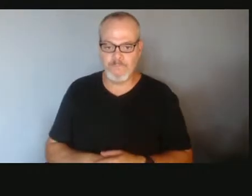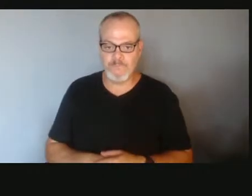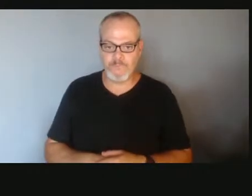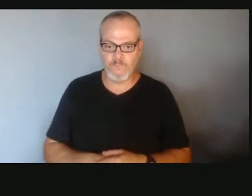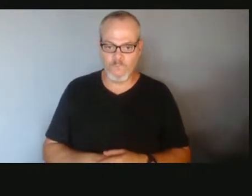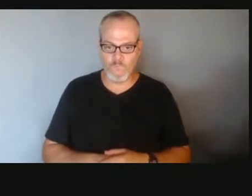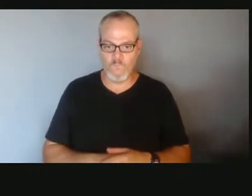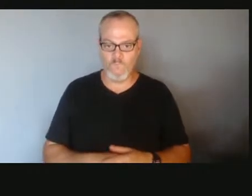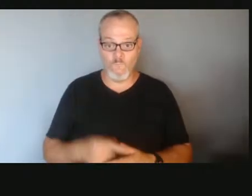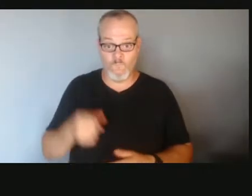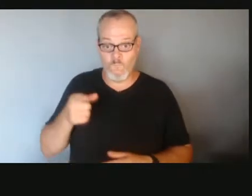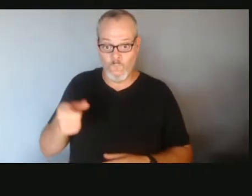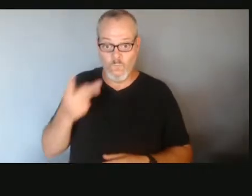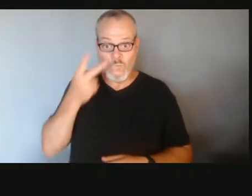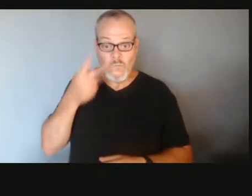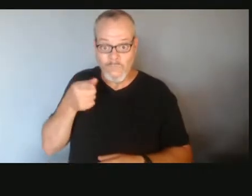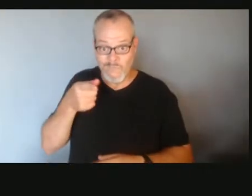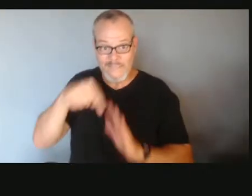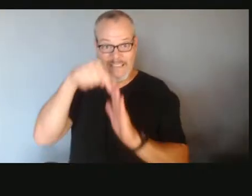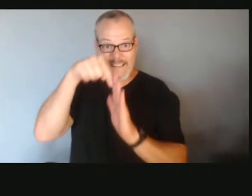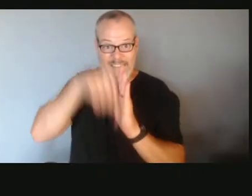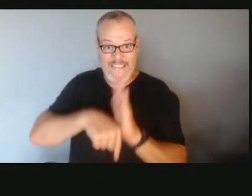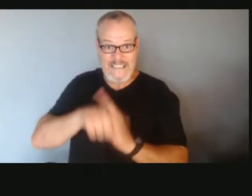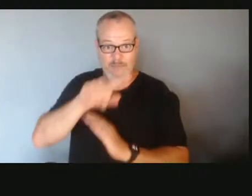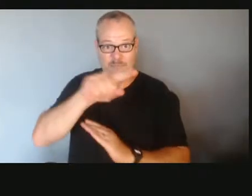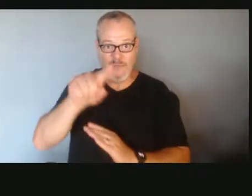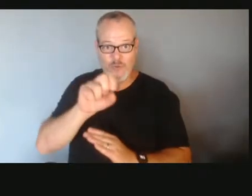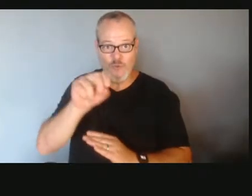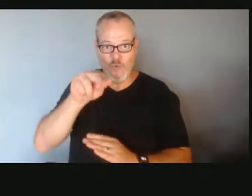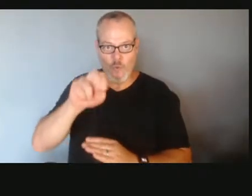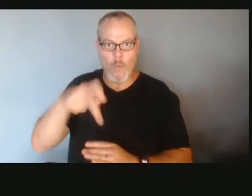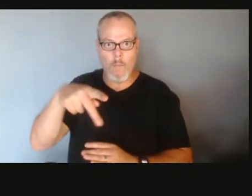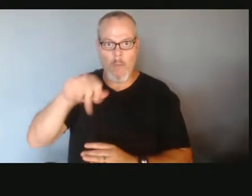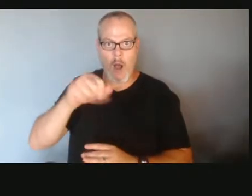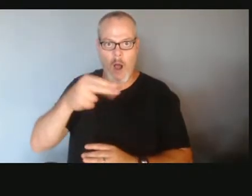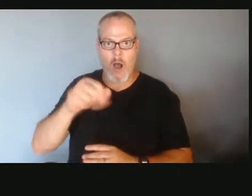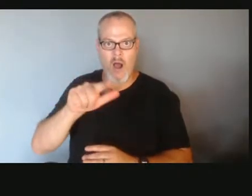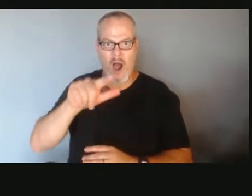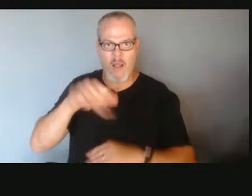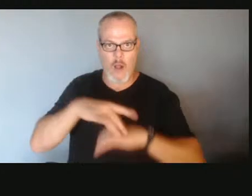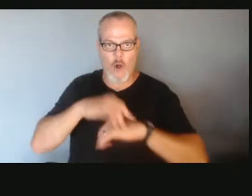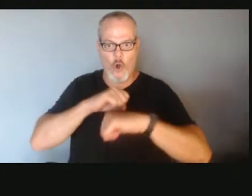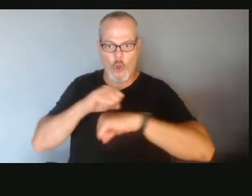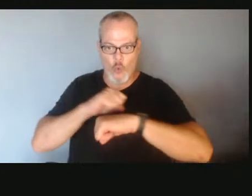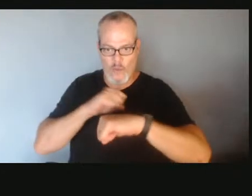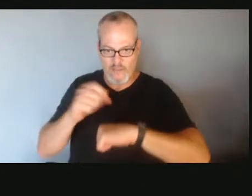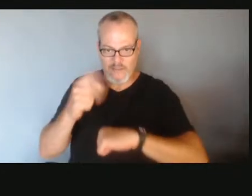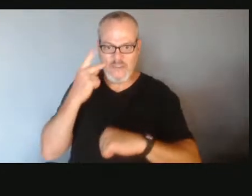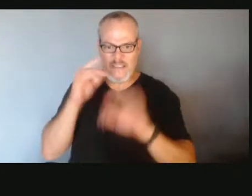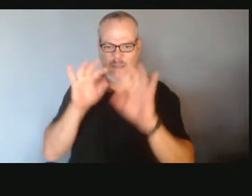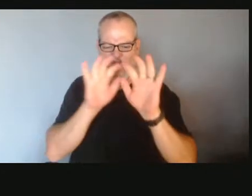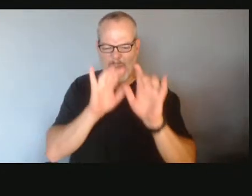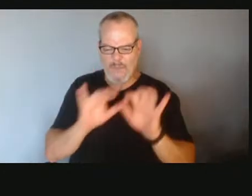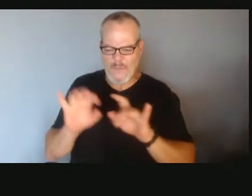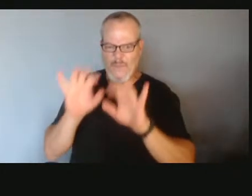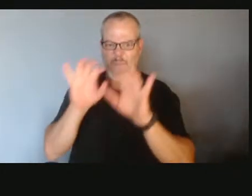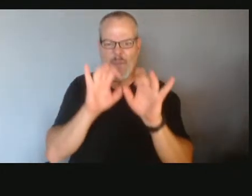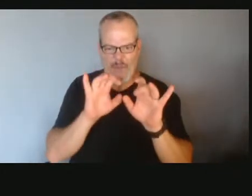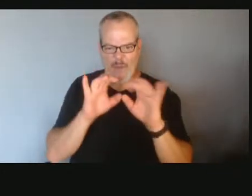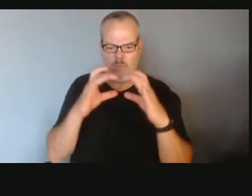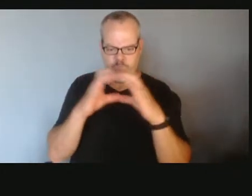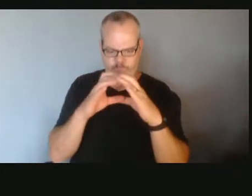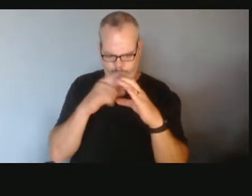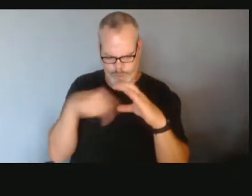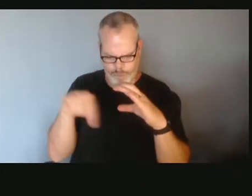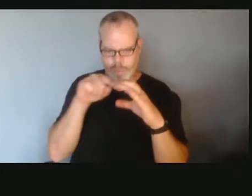in deep zone in blue here, the Deepahala earthquakes, seemingly clustered with one